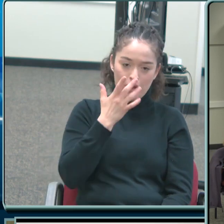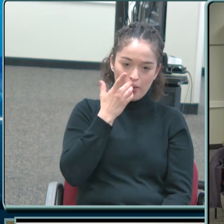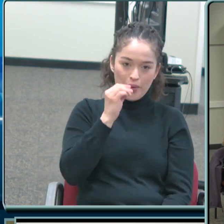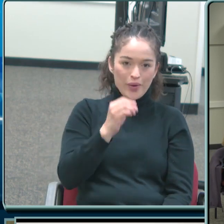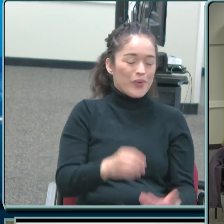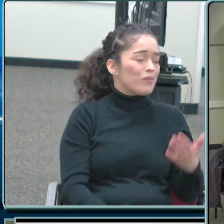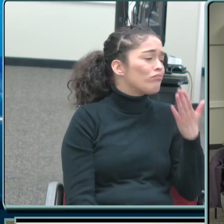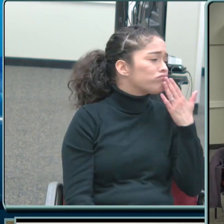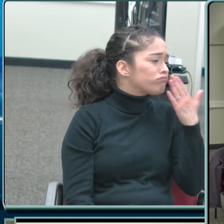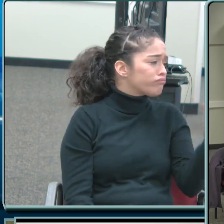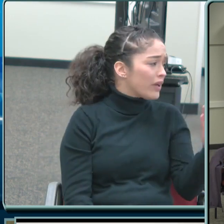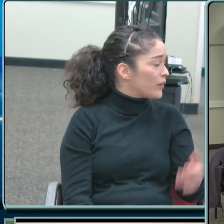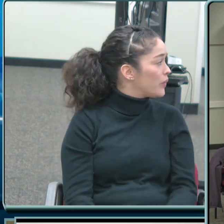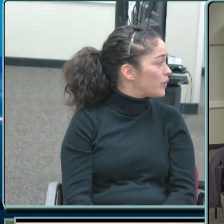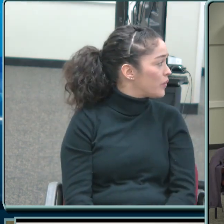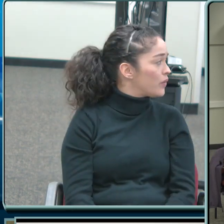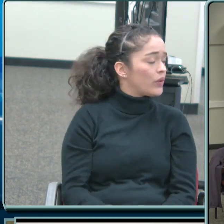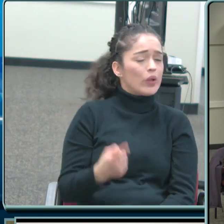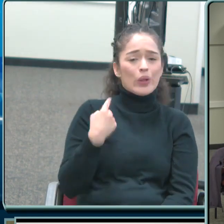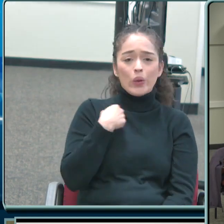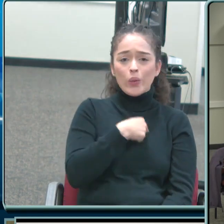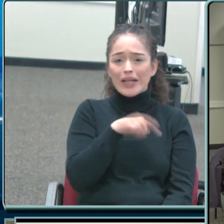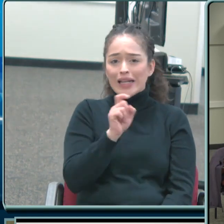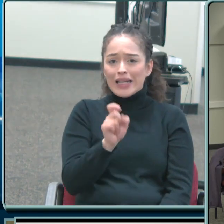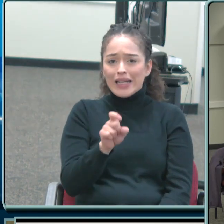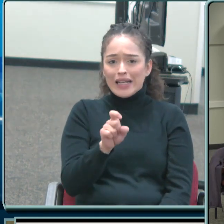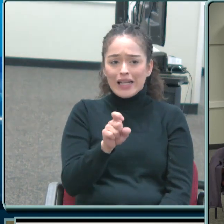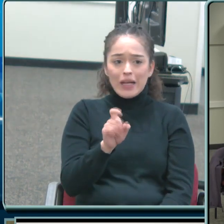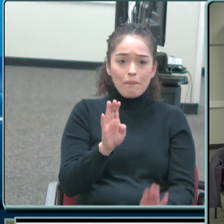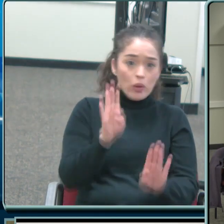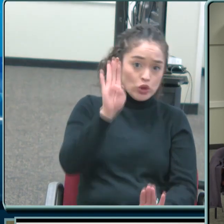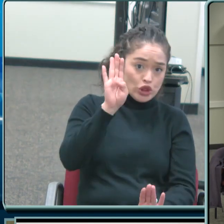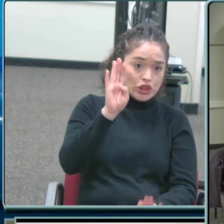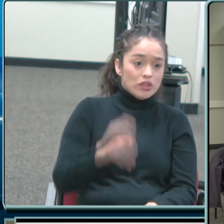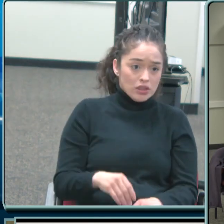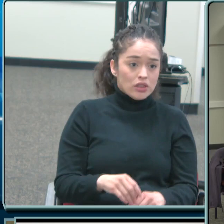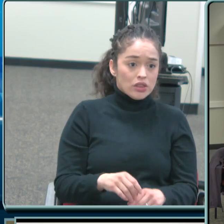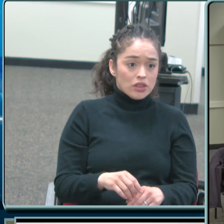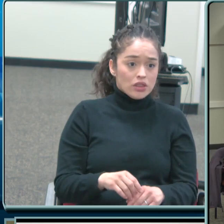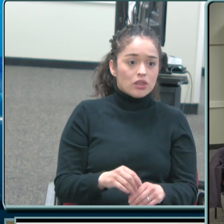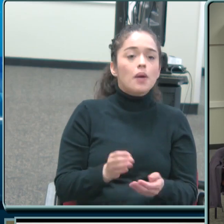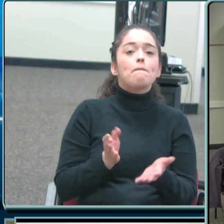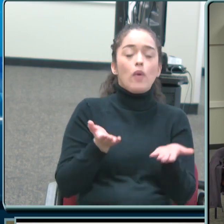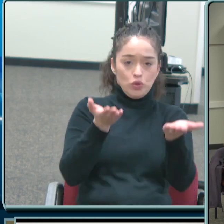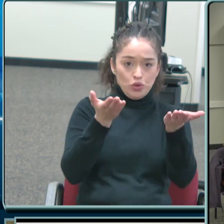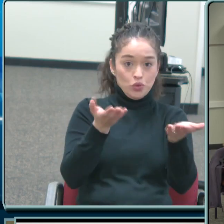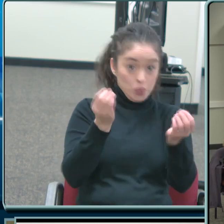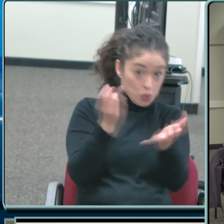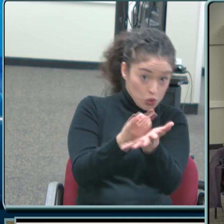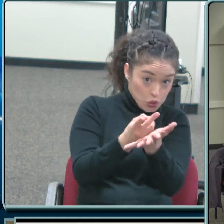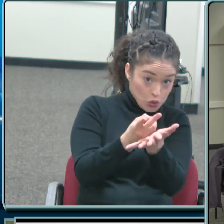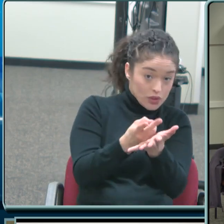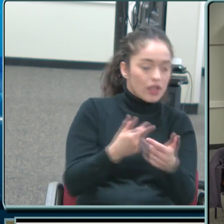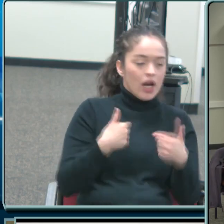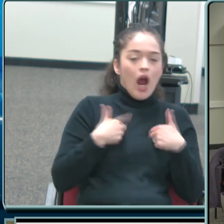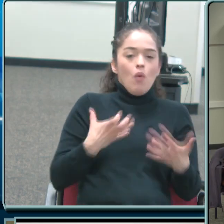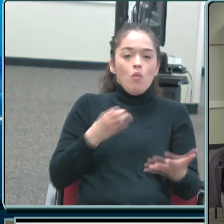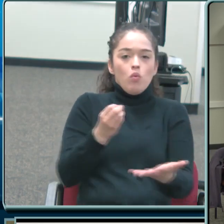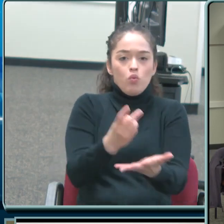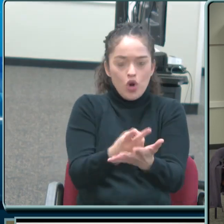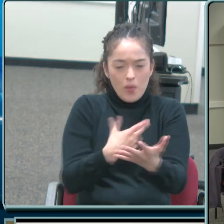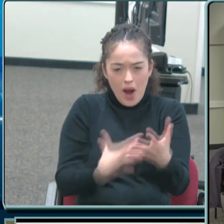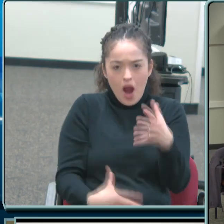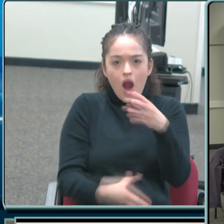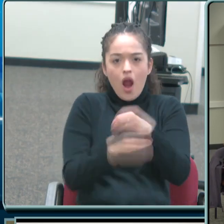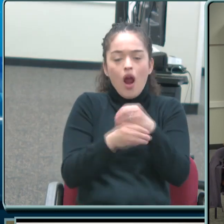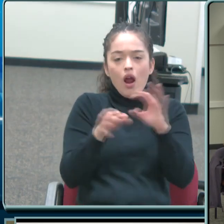you very much. We need a motion. I'll move to approve, and then I'd just like to add a